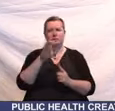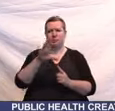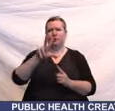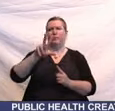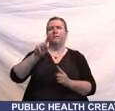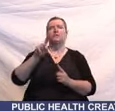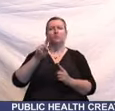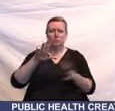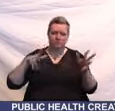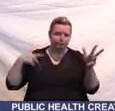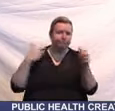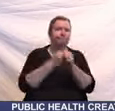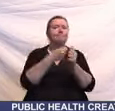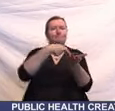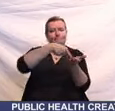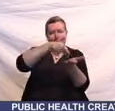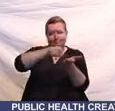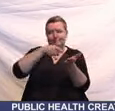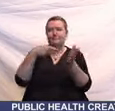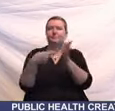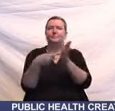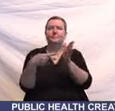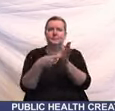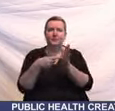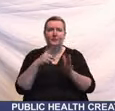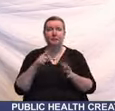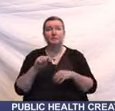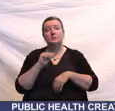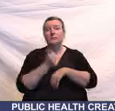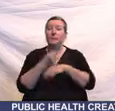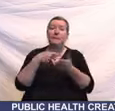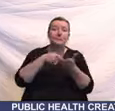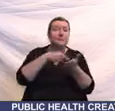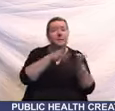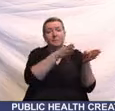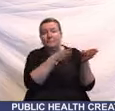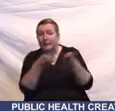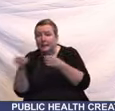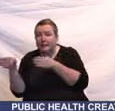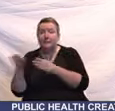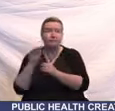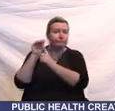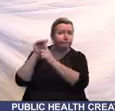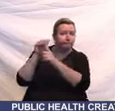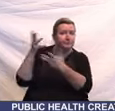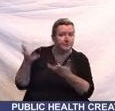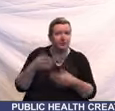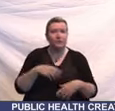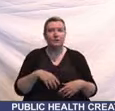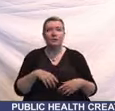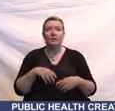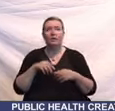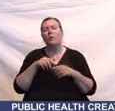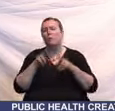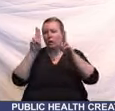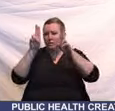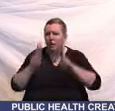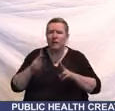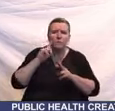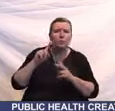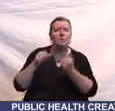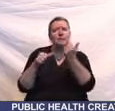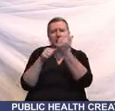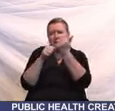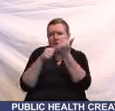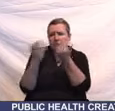pay what you owe, arrange a payment plan, or apply for assistance and not risk losing service. And